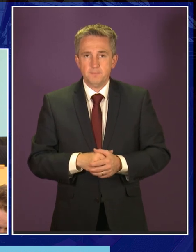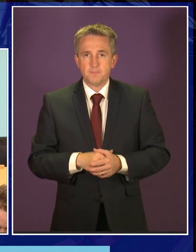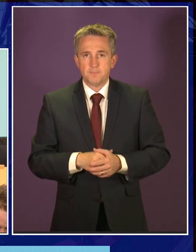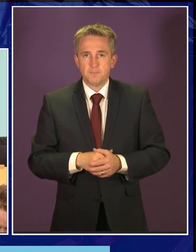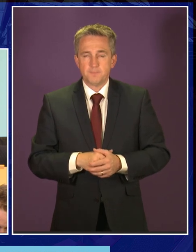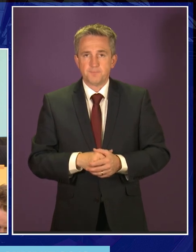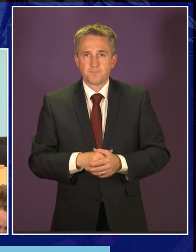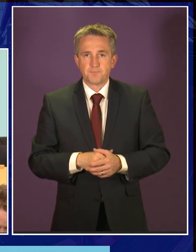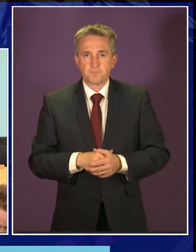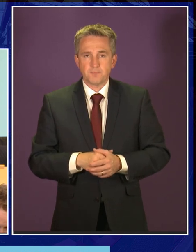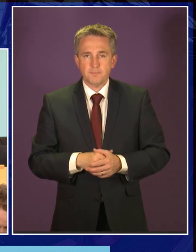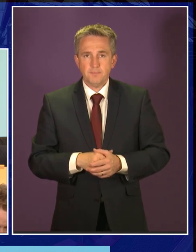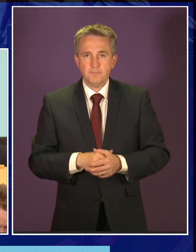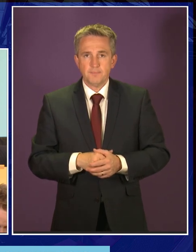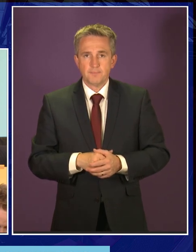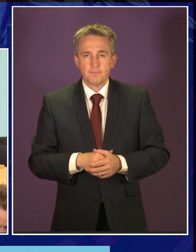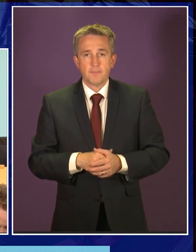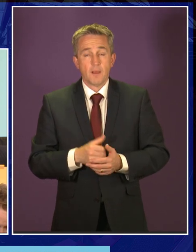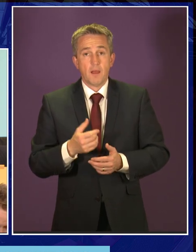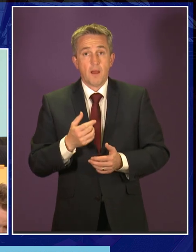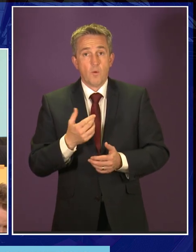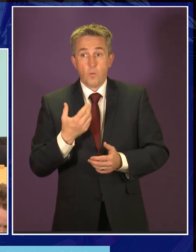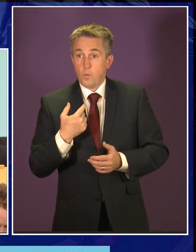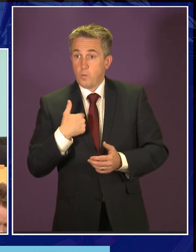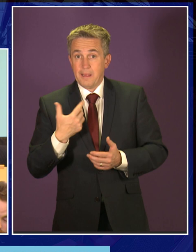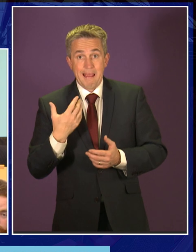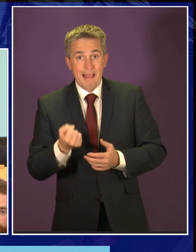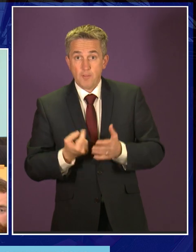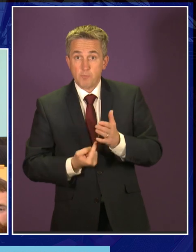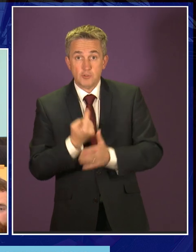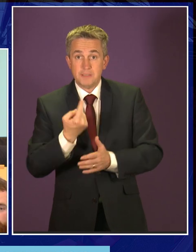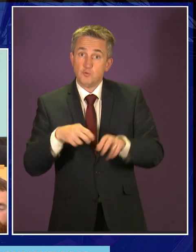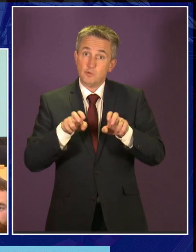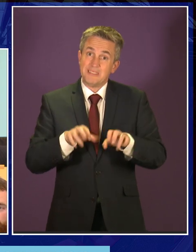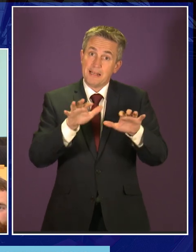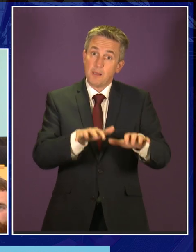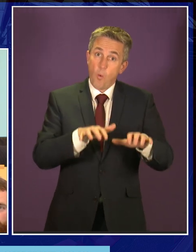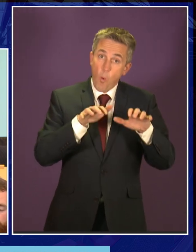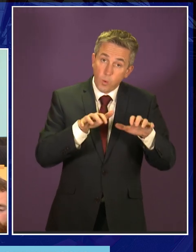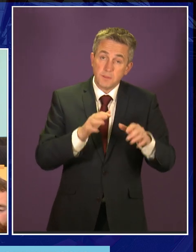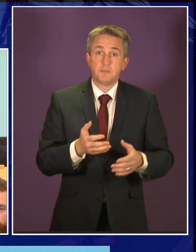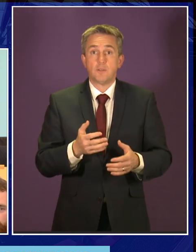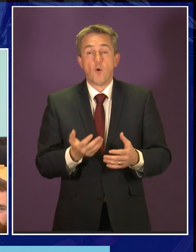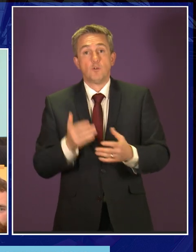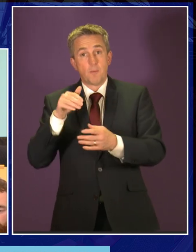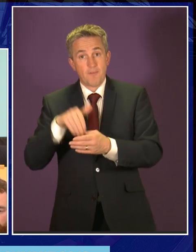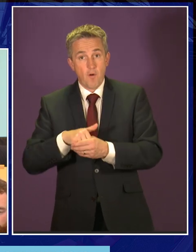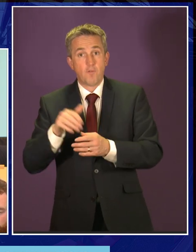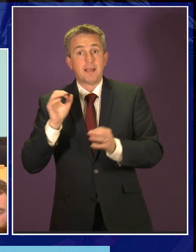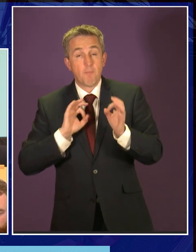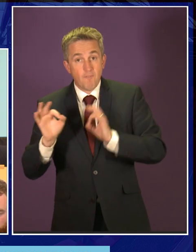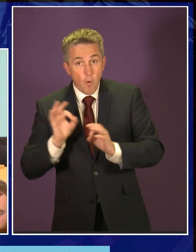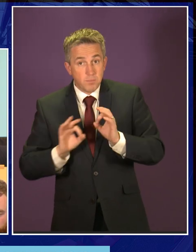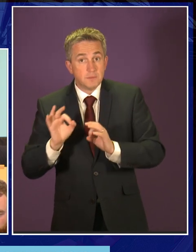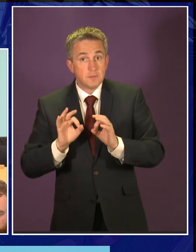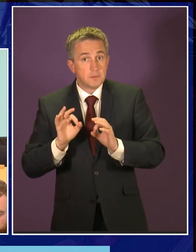to be an awed audience member or a participant of an arts event should